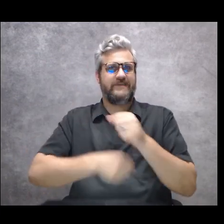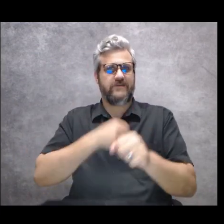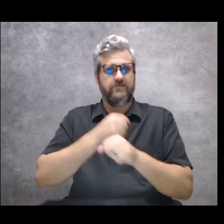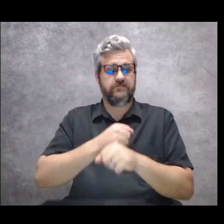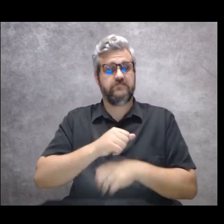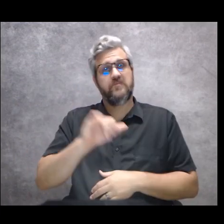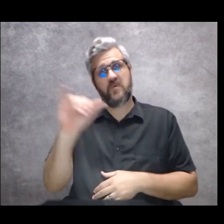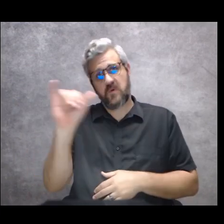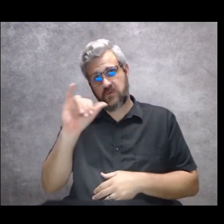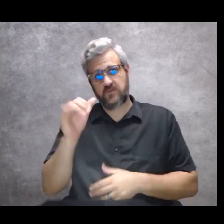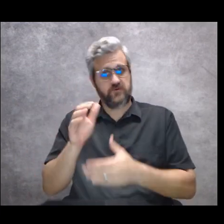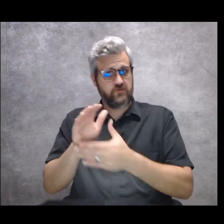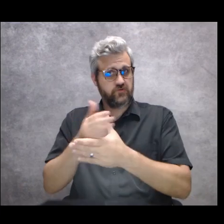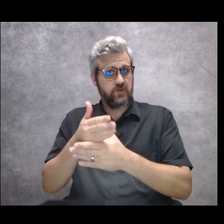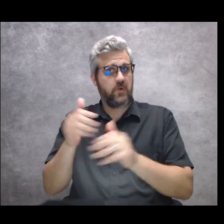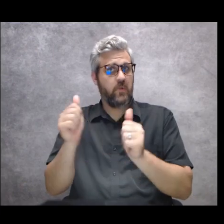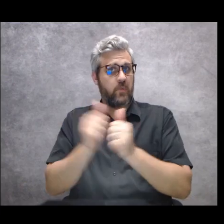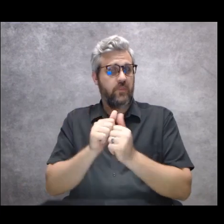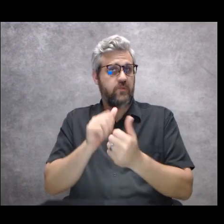district leadership.